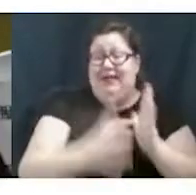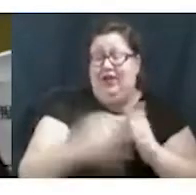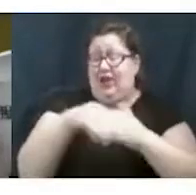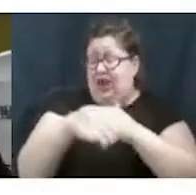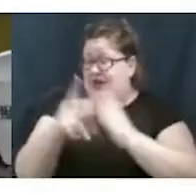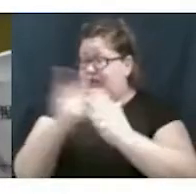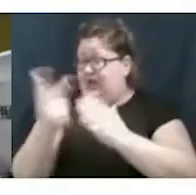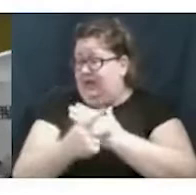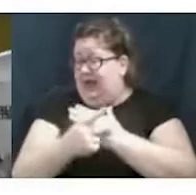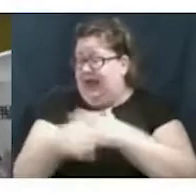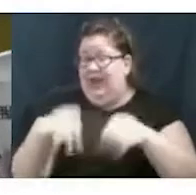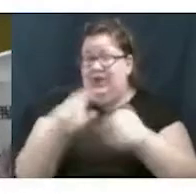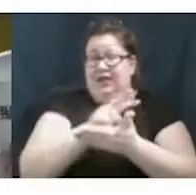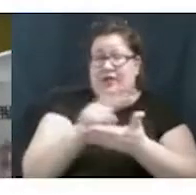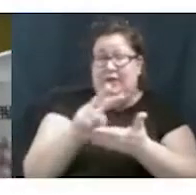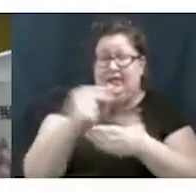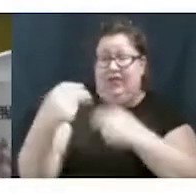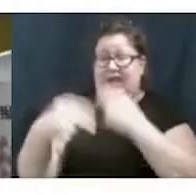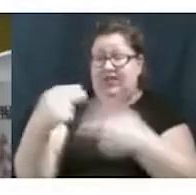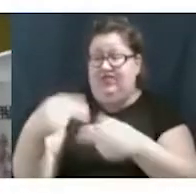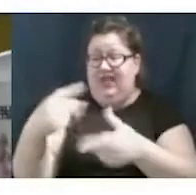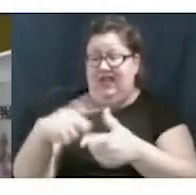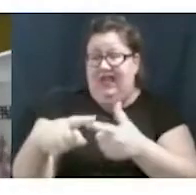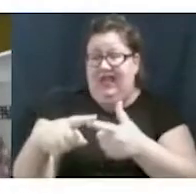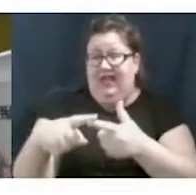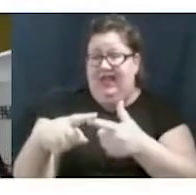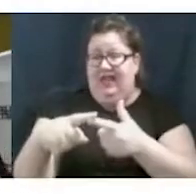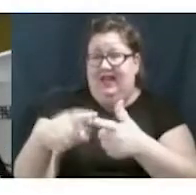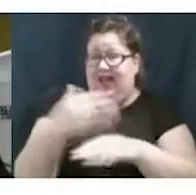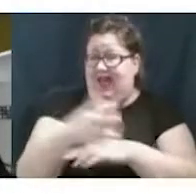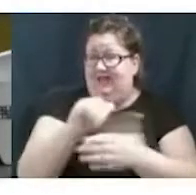the history and and then after it's too late for